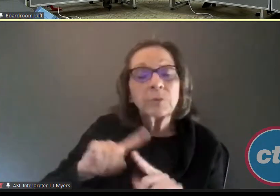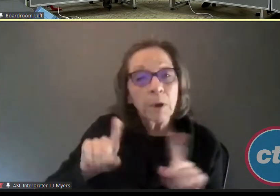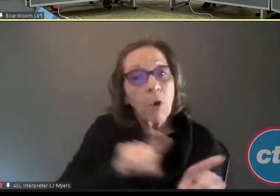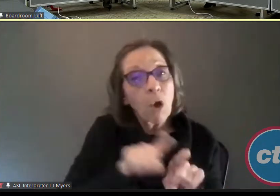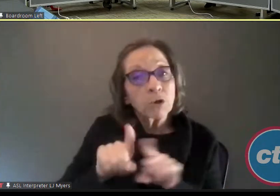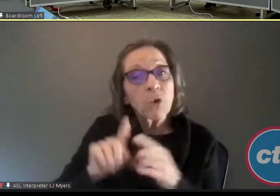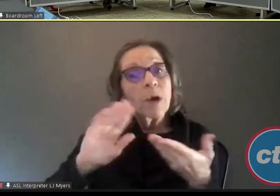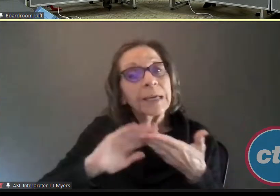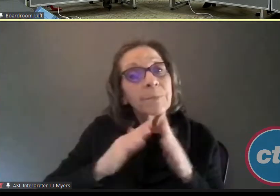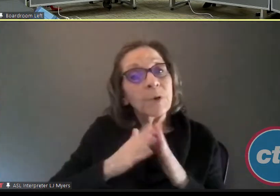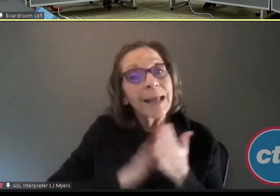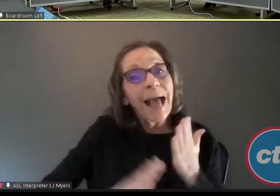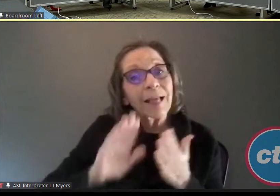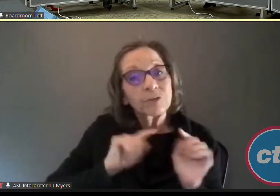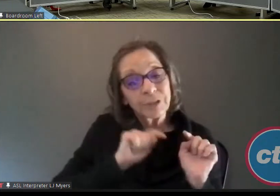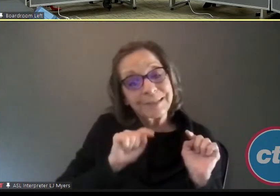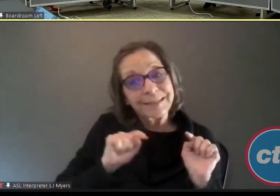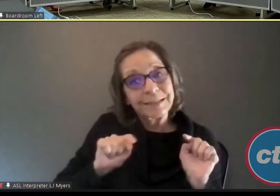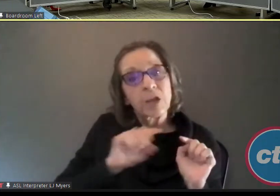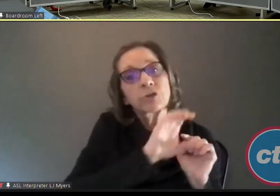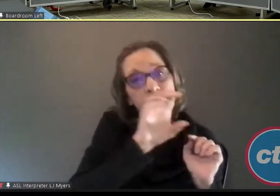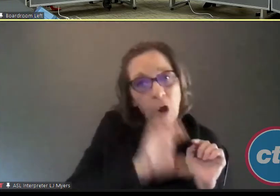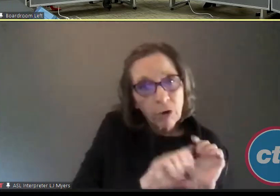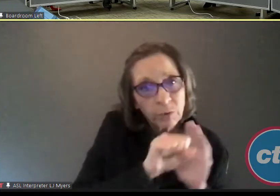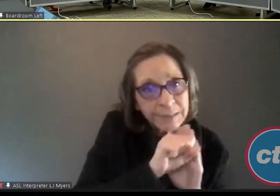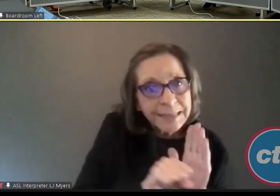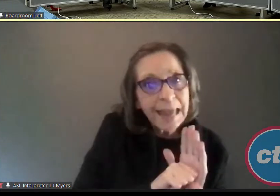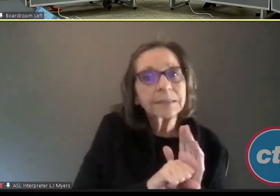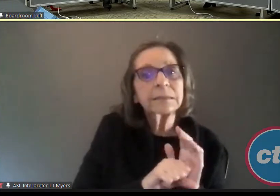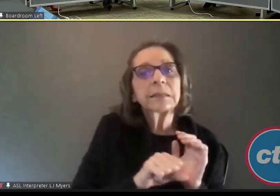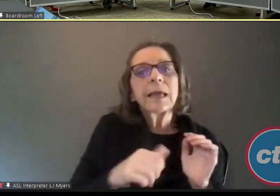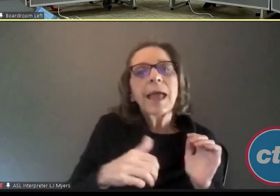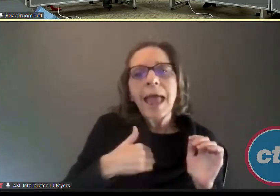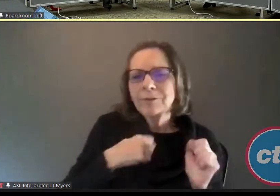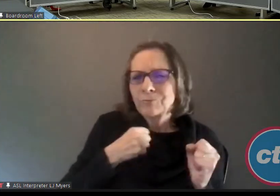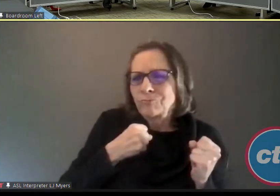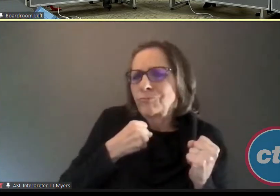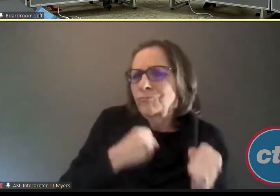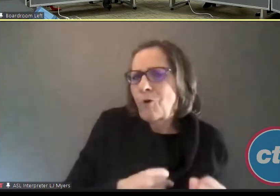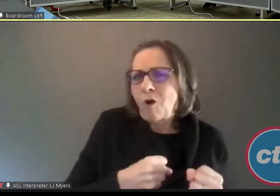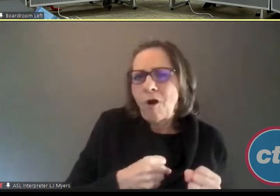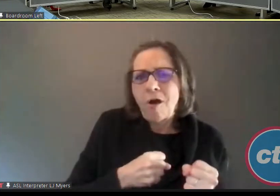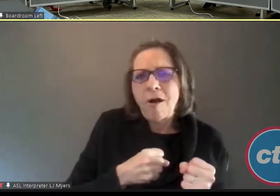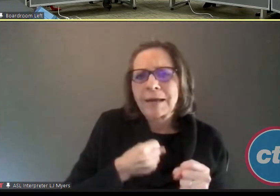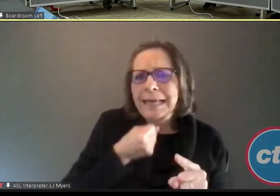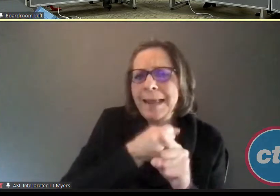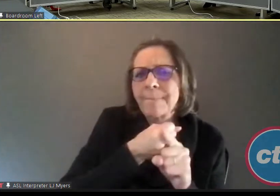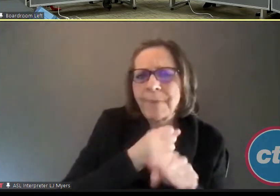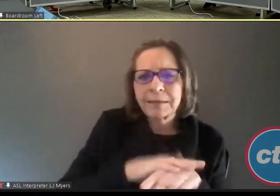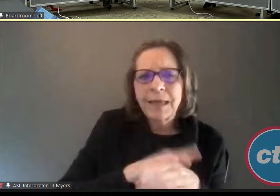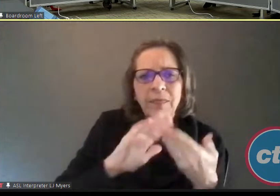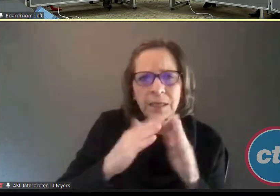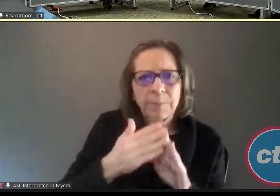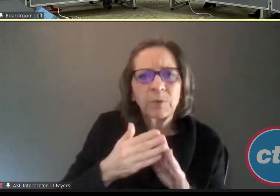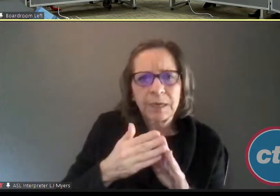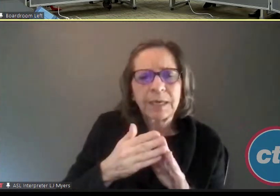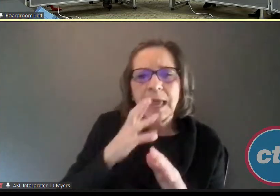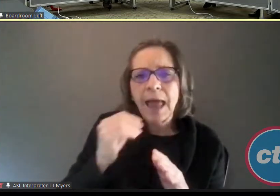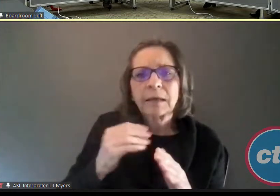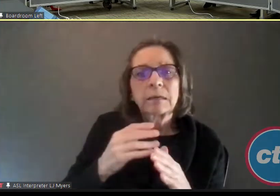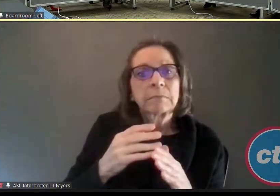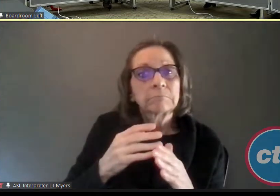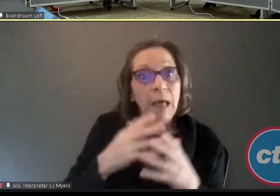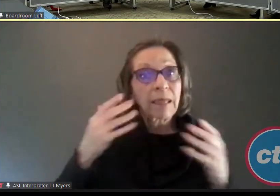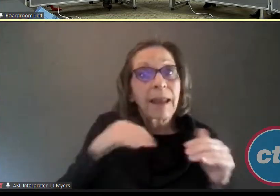community colleges and Chicago State, which also have a very strong impact on the community itself, and a lot of